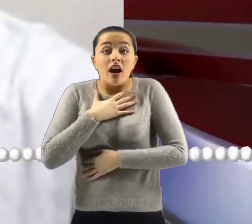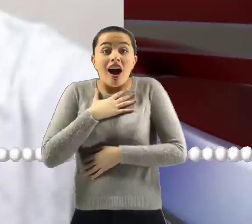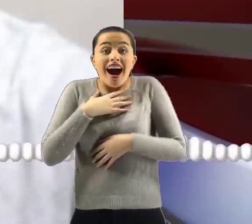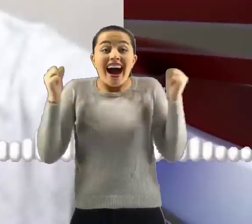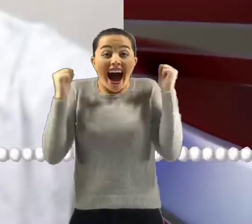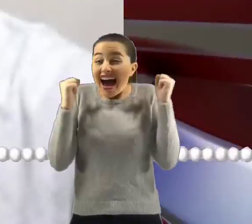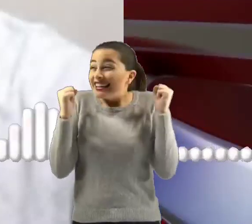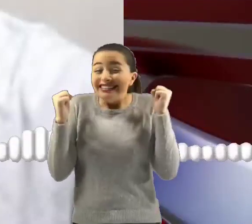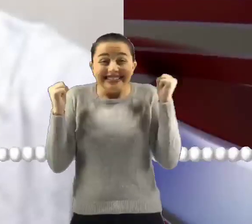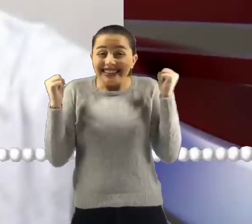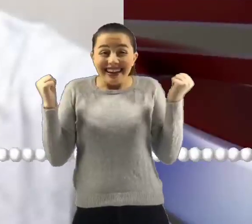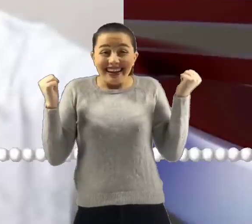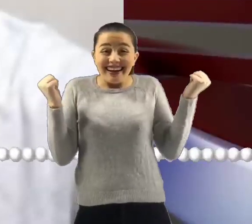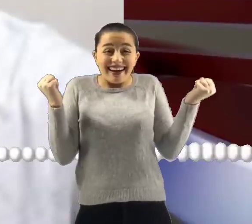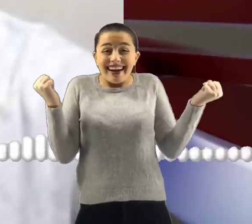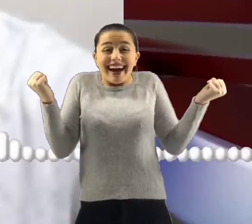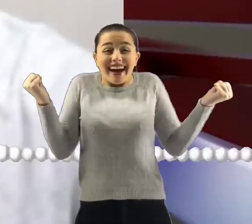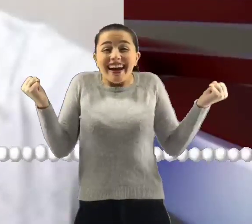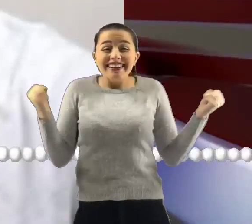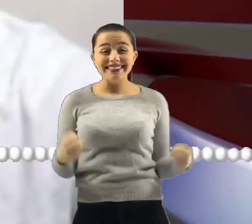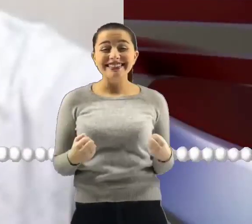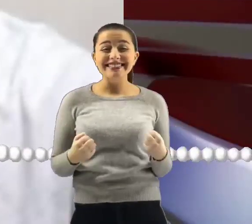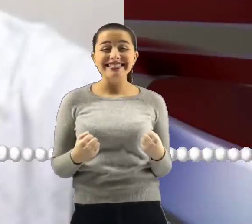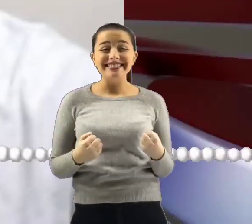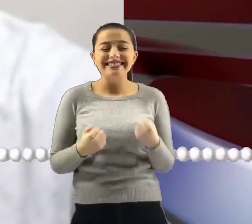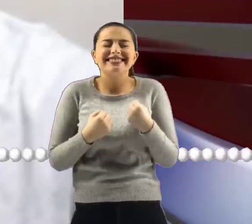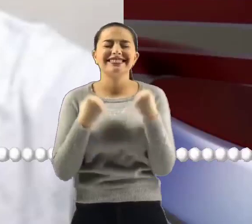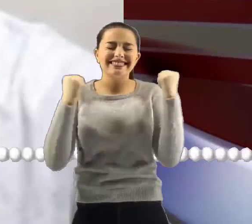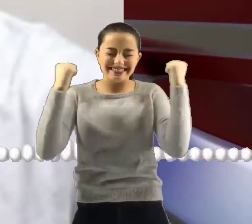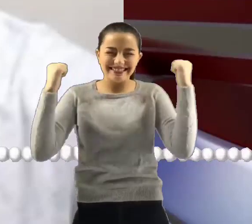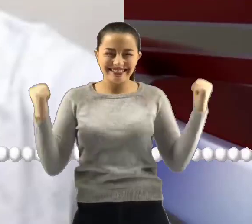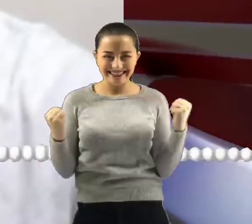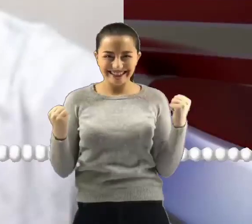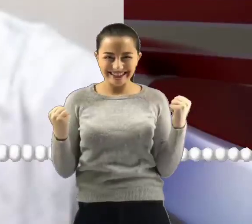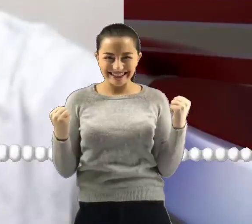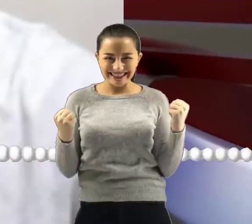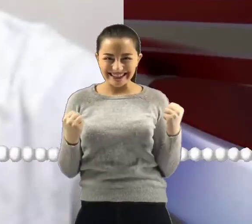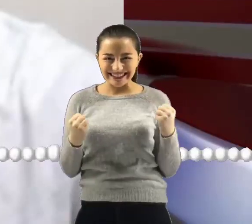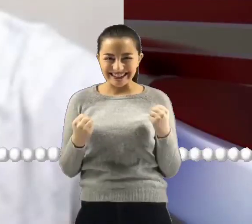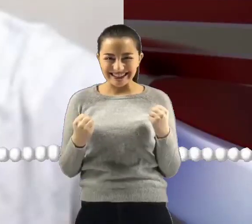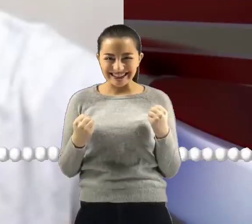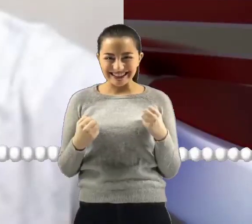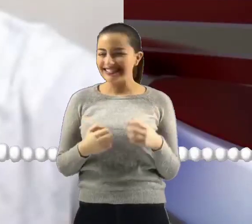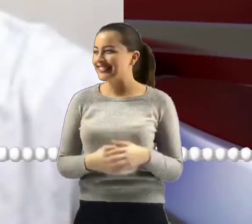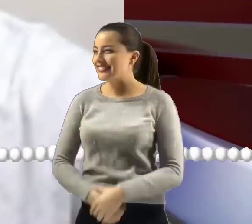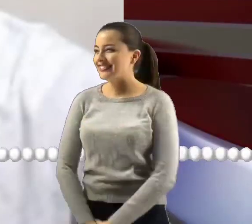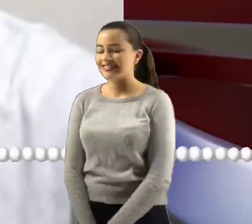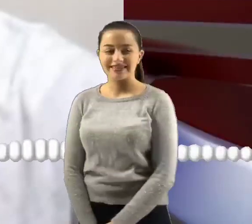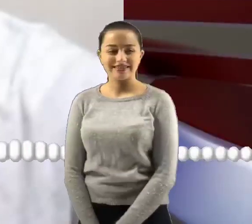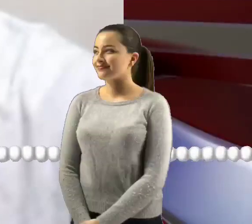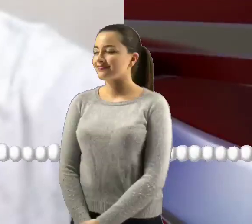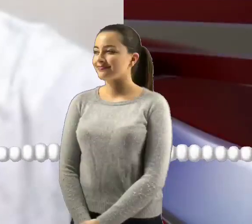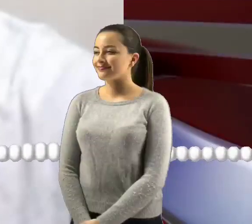okay, Ikenna Paul say, PO has a chance to reclaim his mandate. Eto si we dey na court. I want a girl court